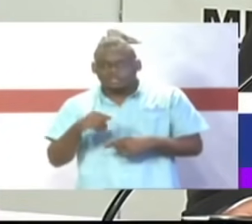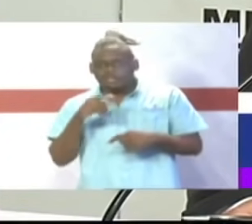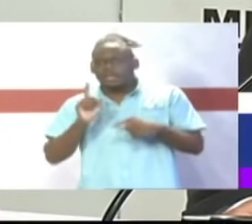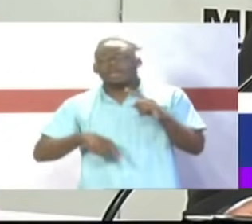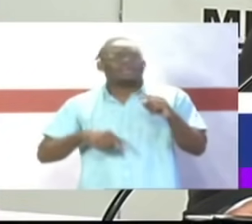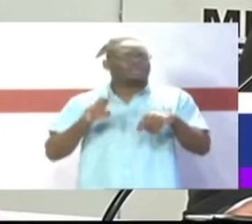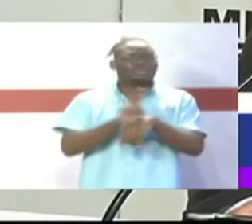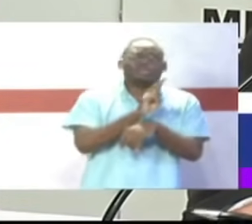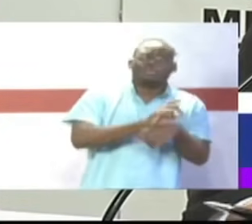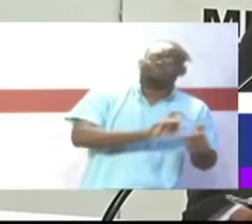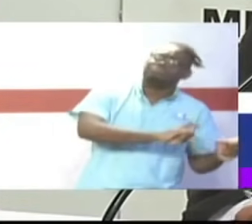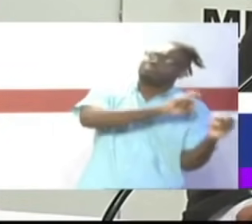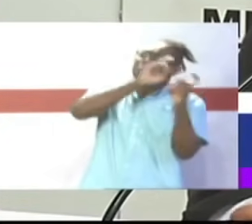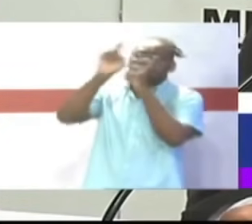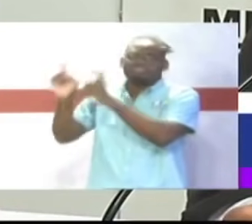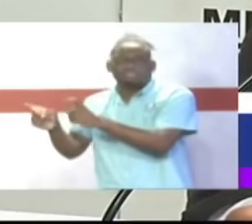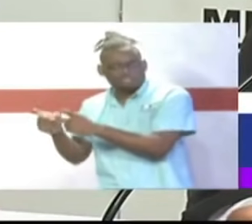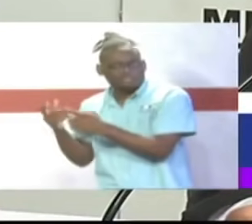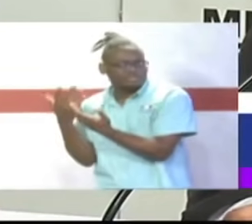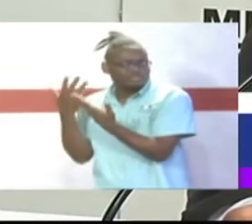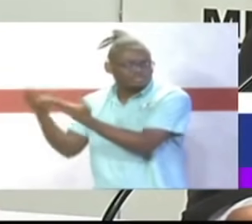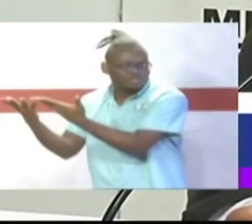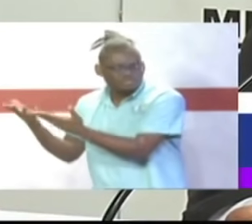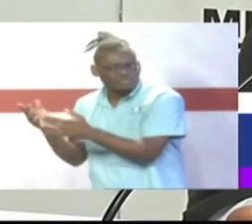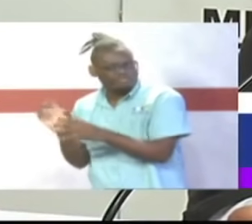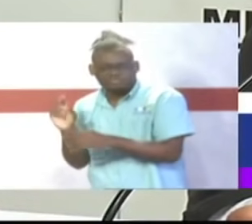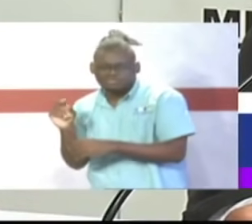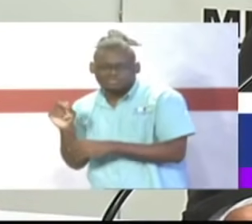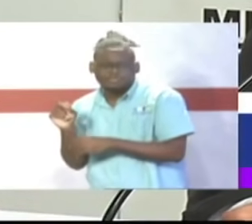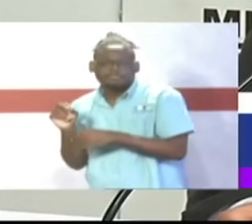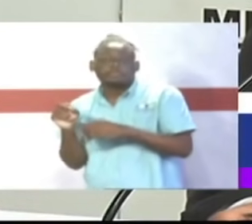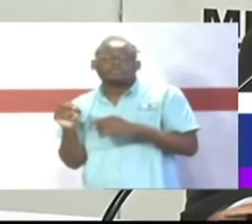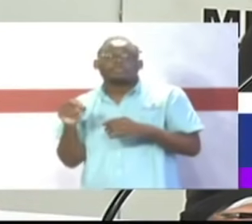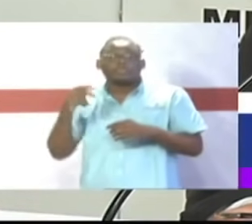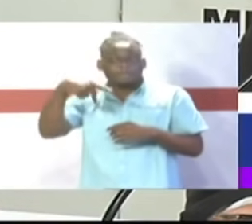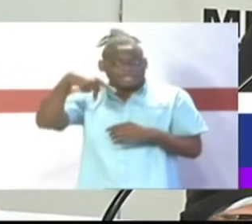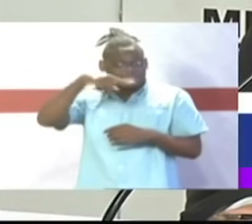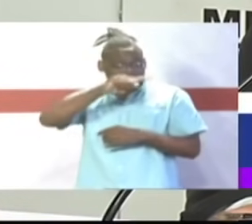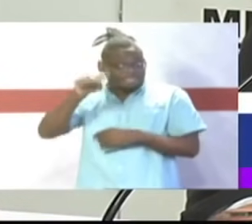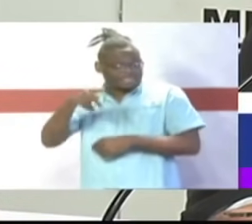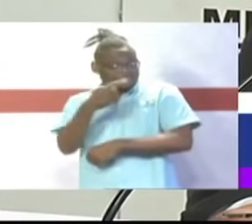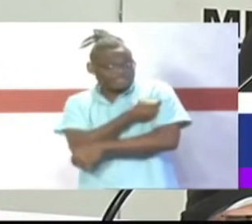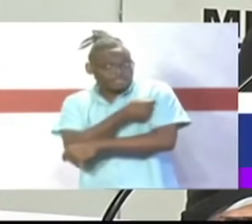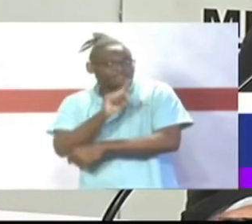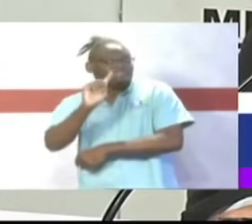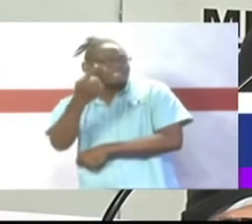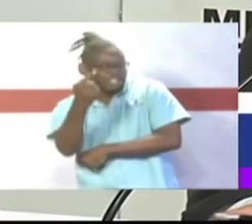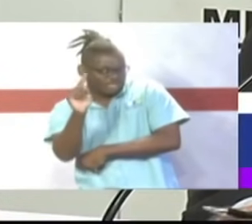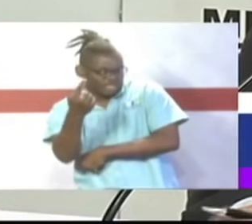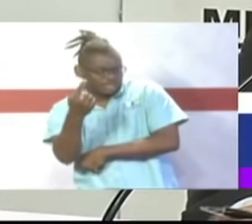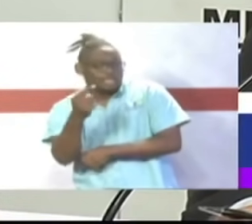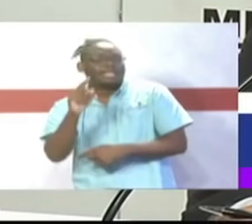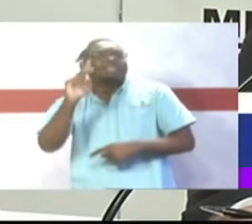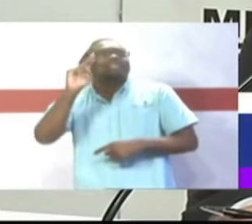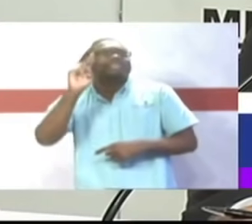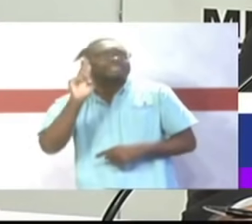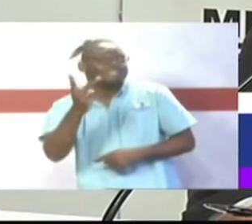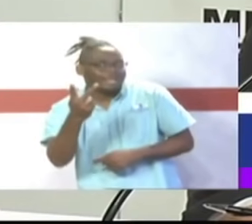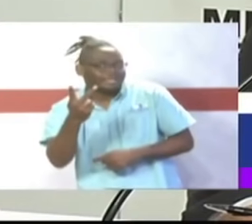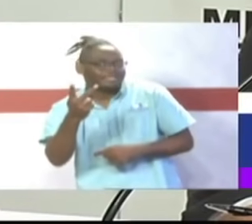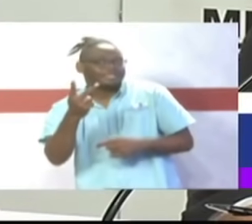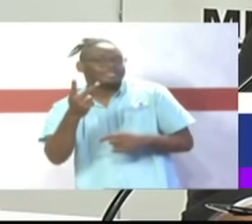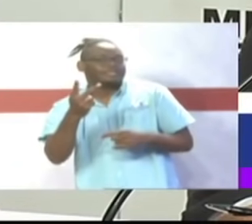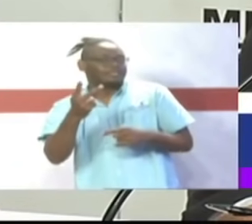the second dose of AstraZeneca, you'll end up in a situation where you can't necessarily guarantee a second dose of Pfizer to someone who had a first